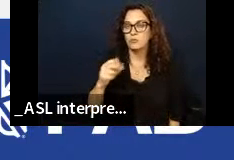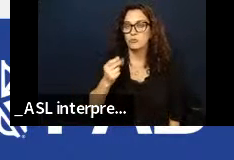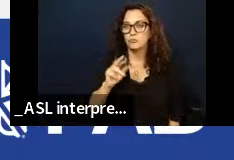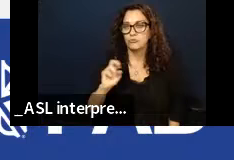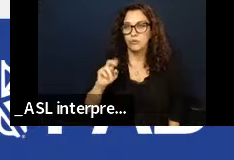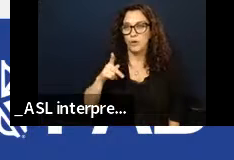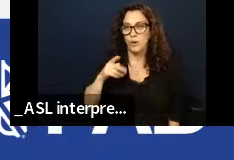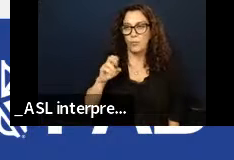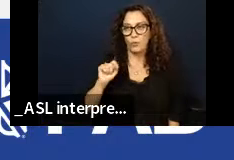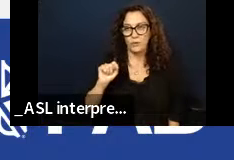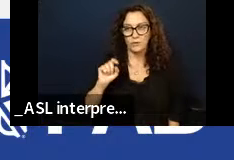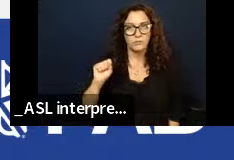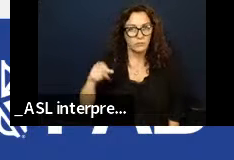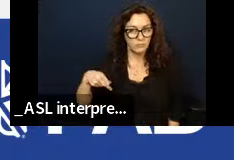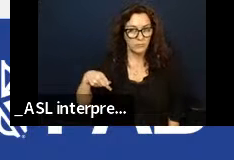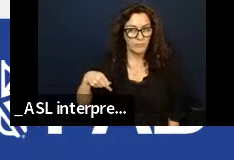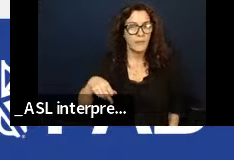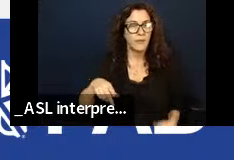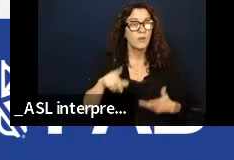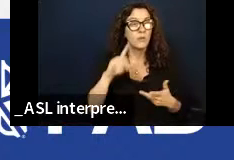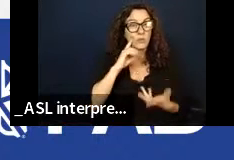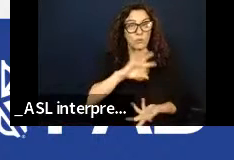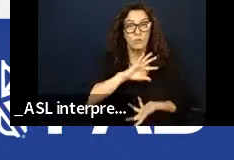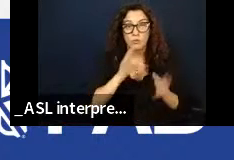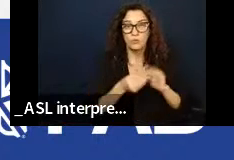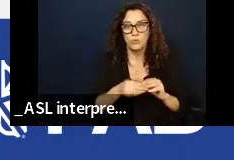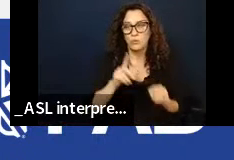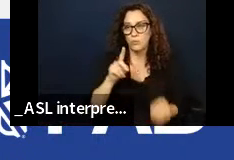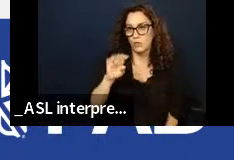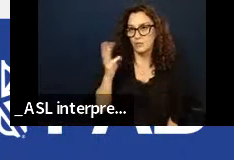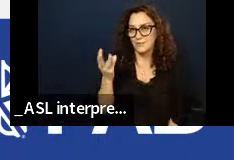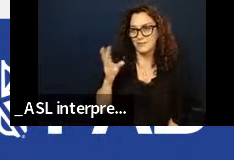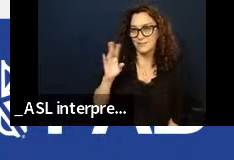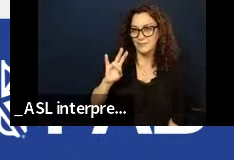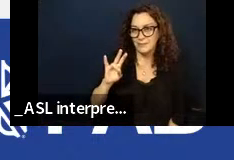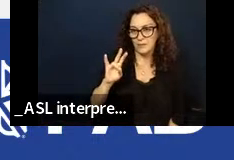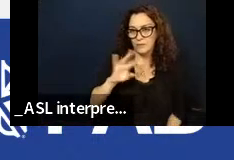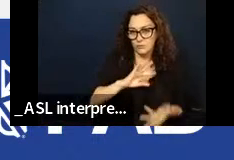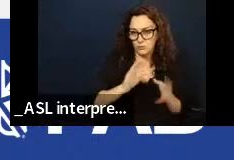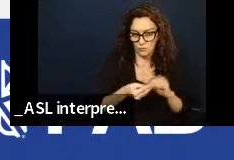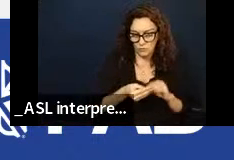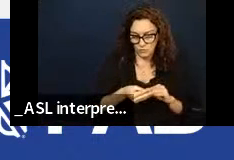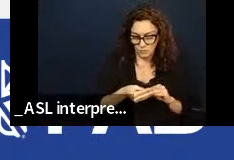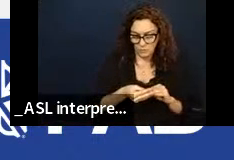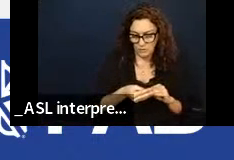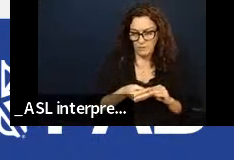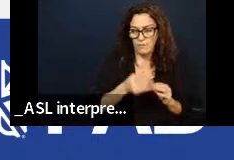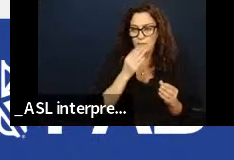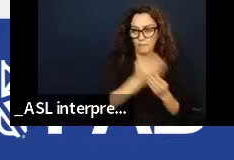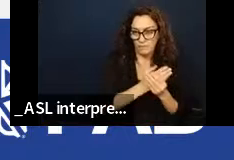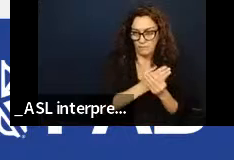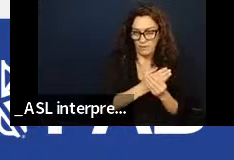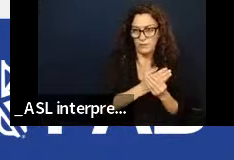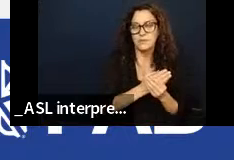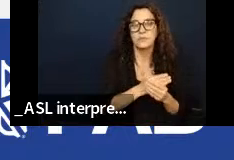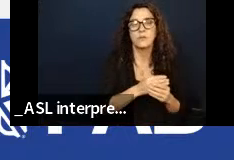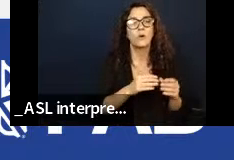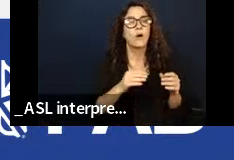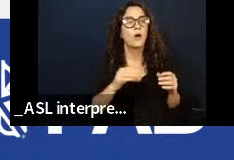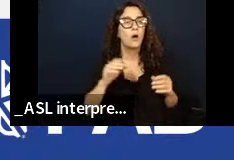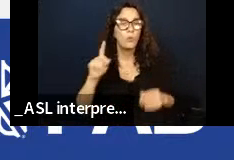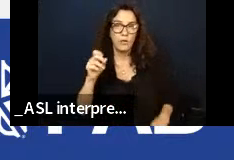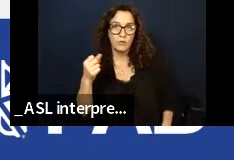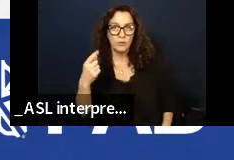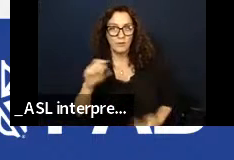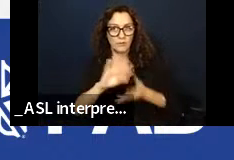files, 167 total files between 111 total officers. So we took a look at